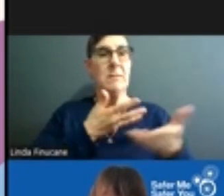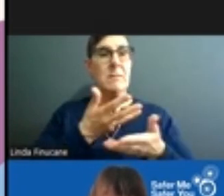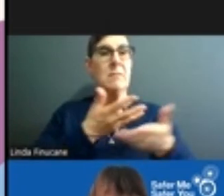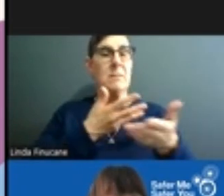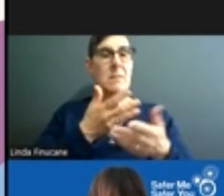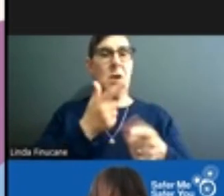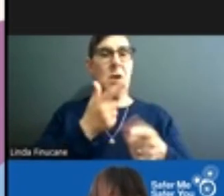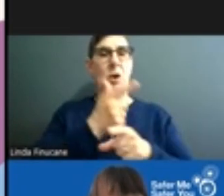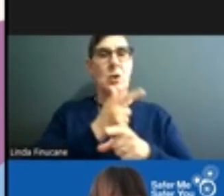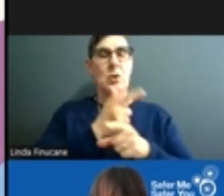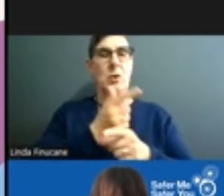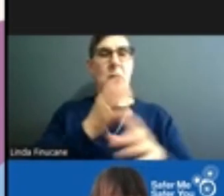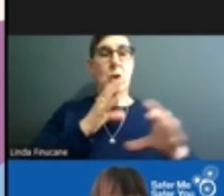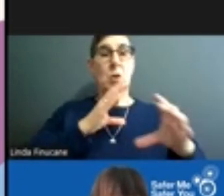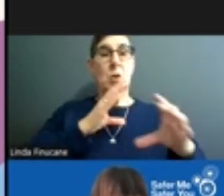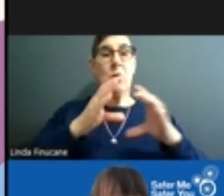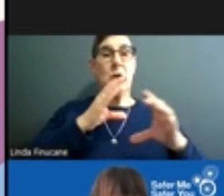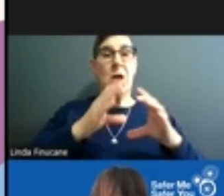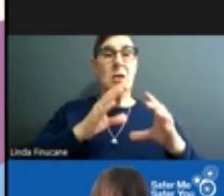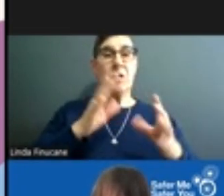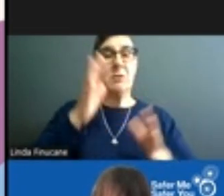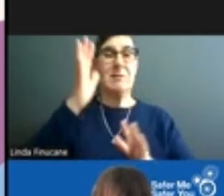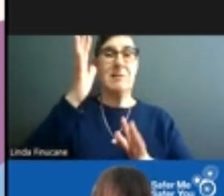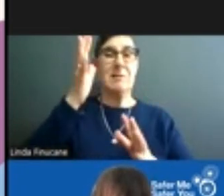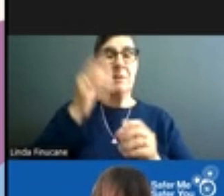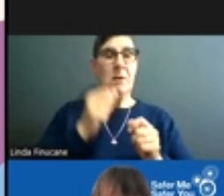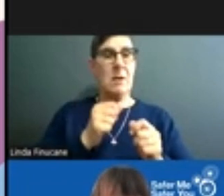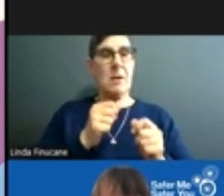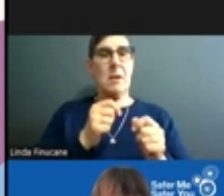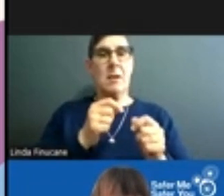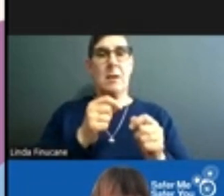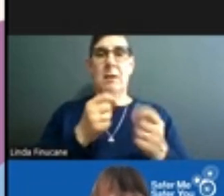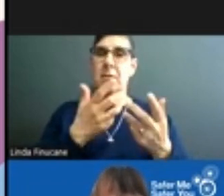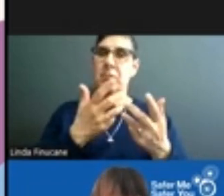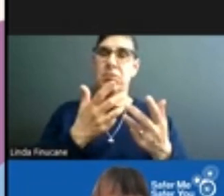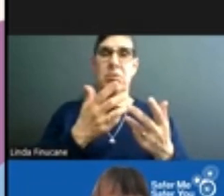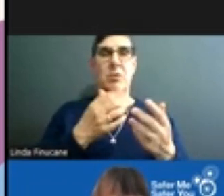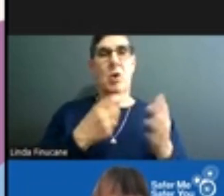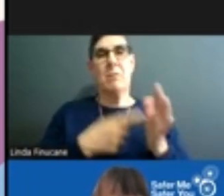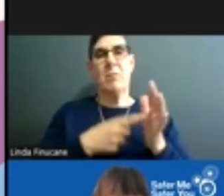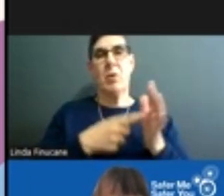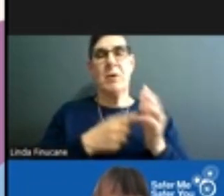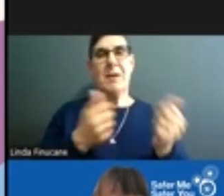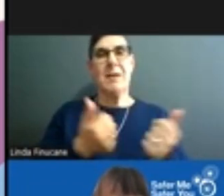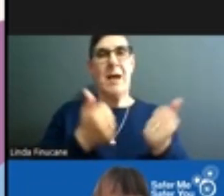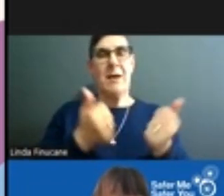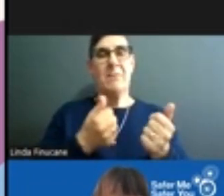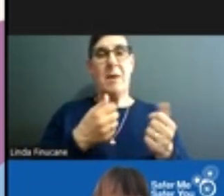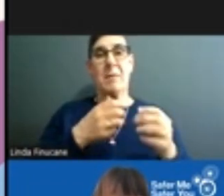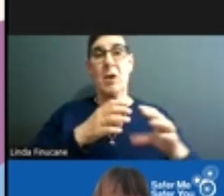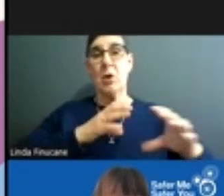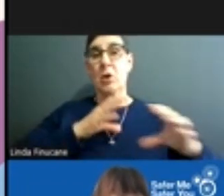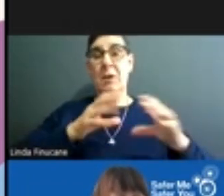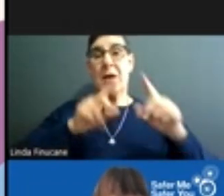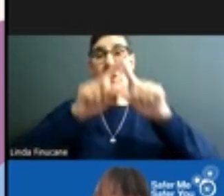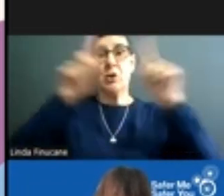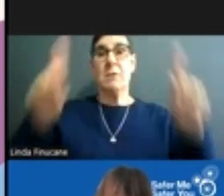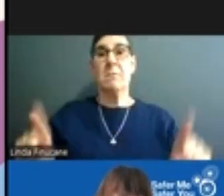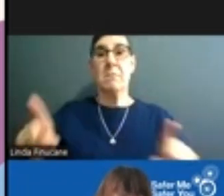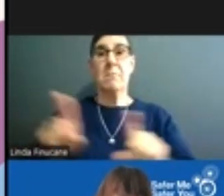your style of communication is being, upheld as important. You might need a communications board